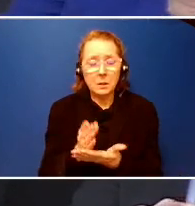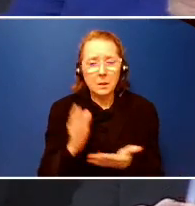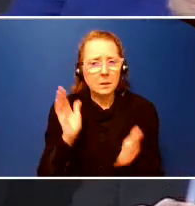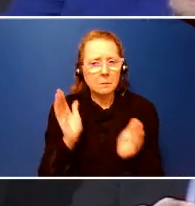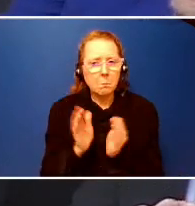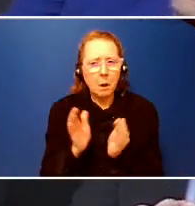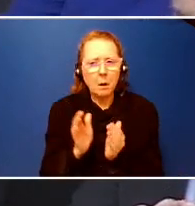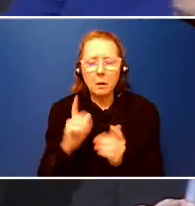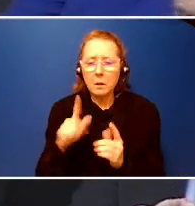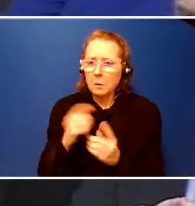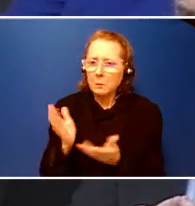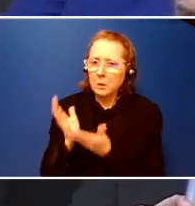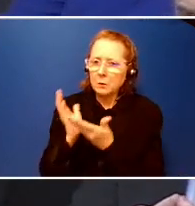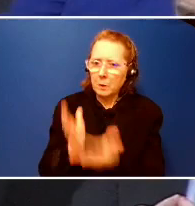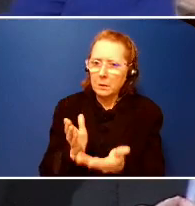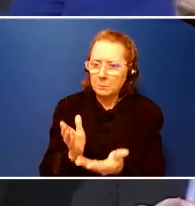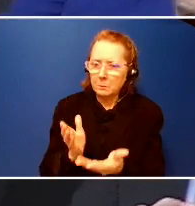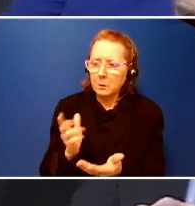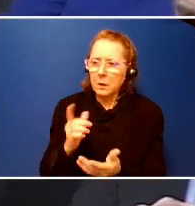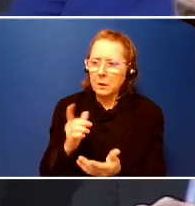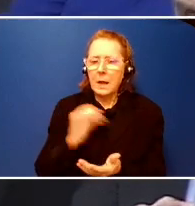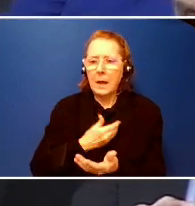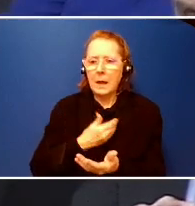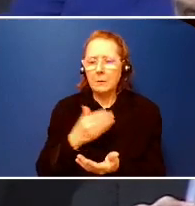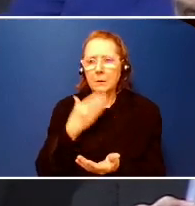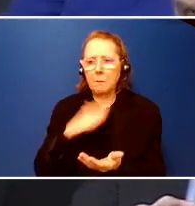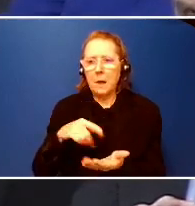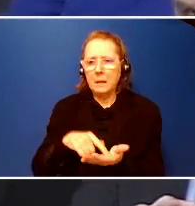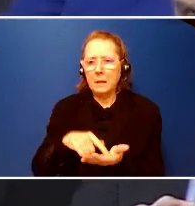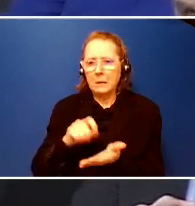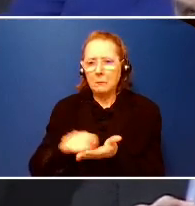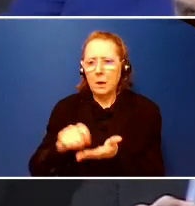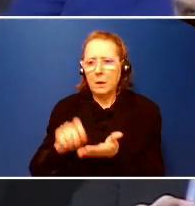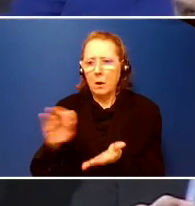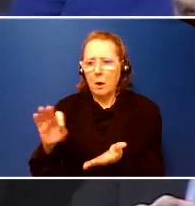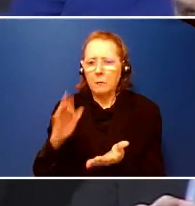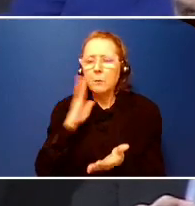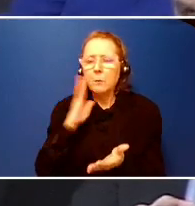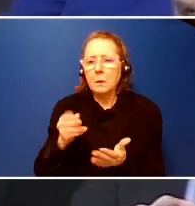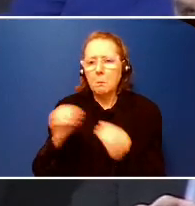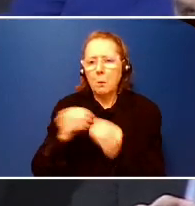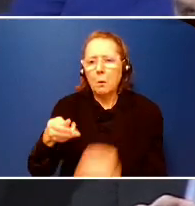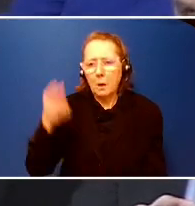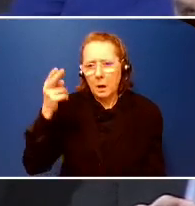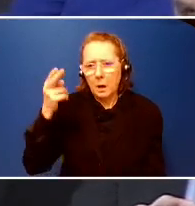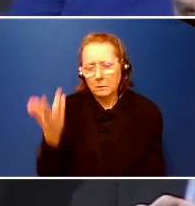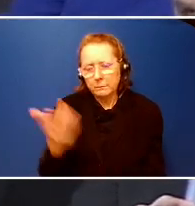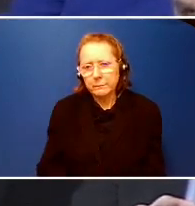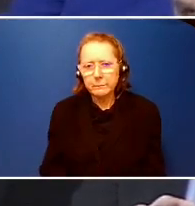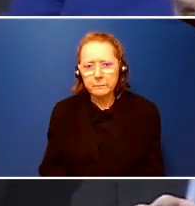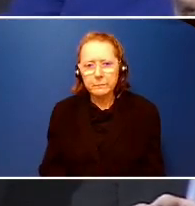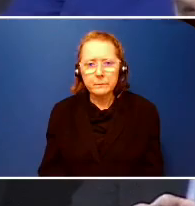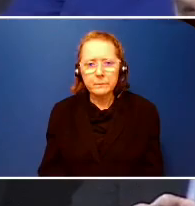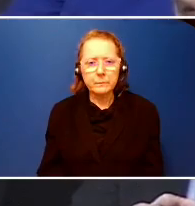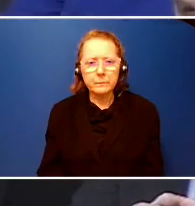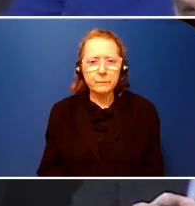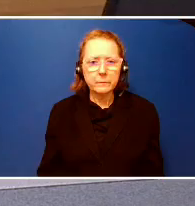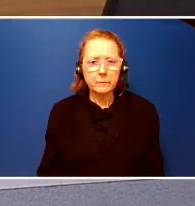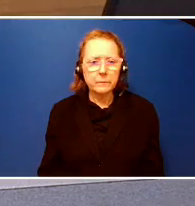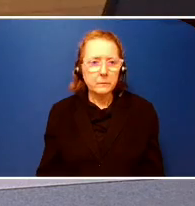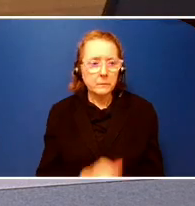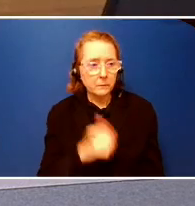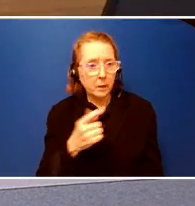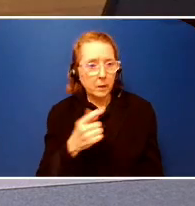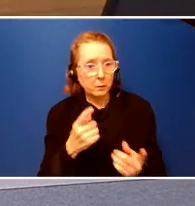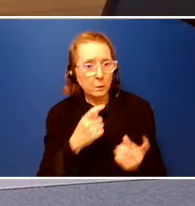bad debt write-offs, so we have to increase the budget authority to be able to balance the budget. Thank you. Other questions for